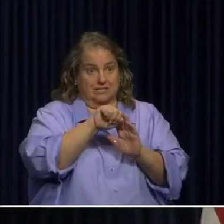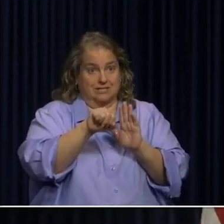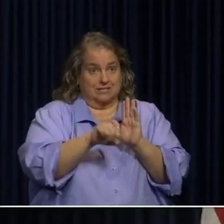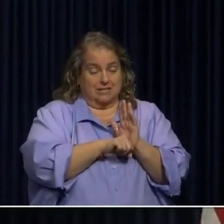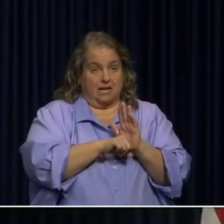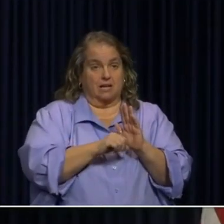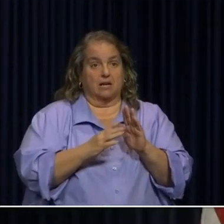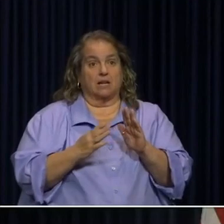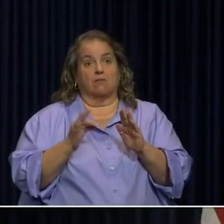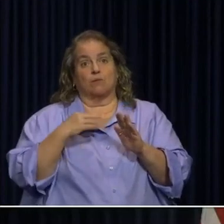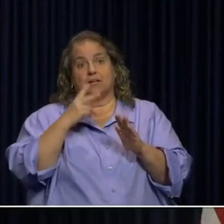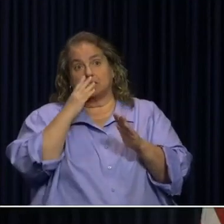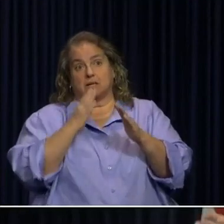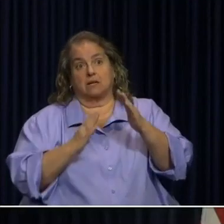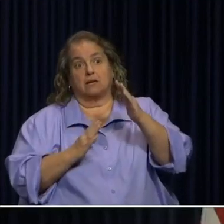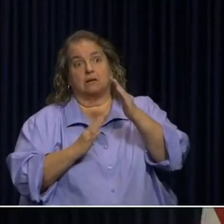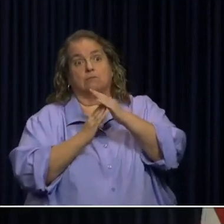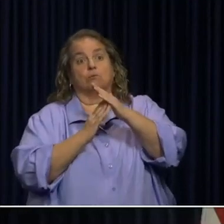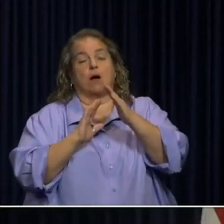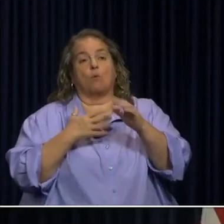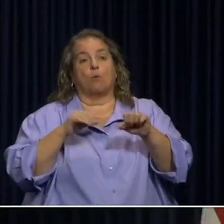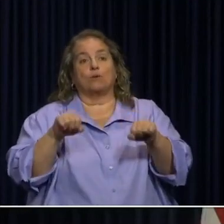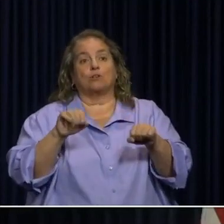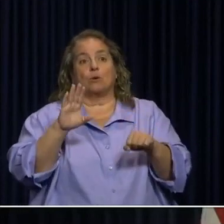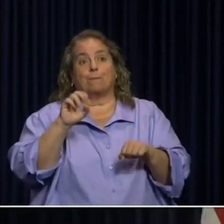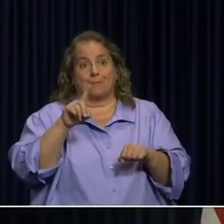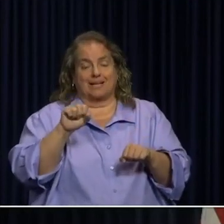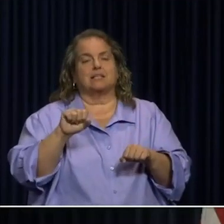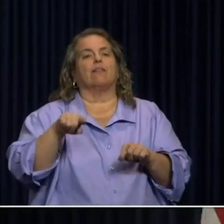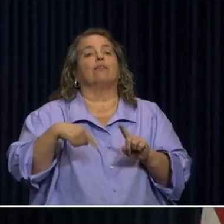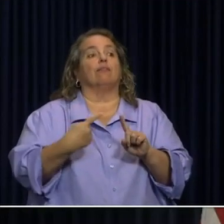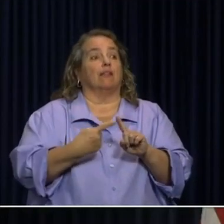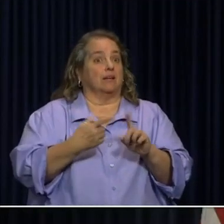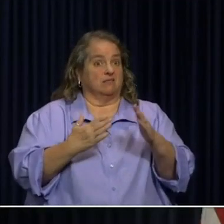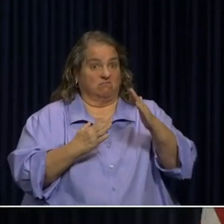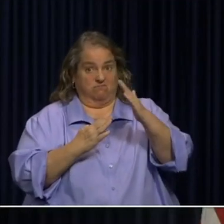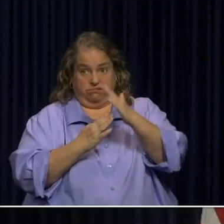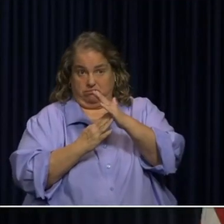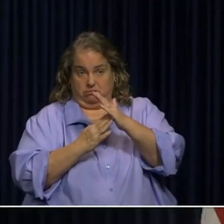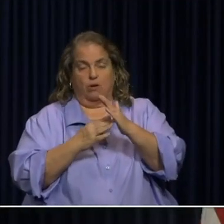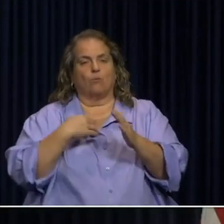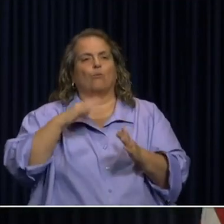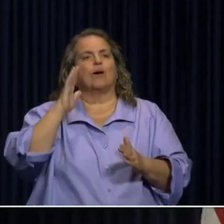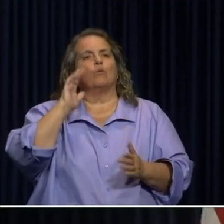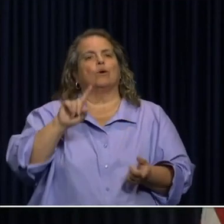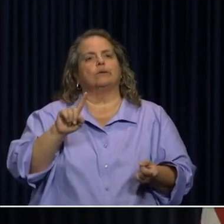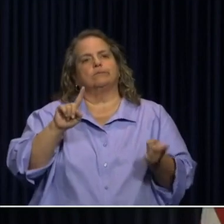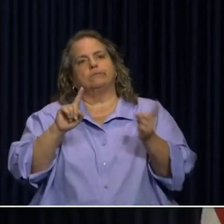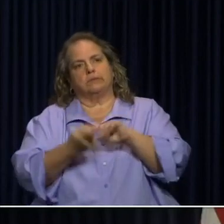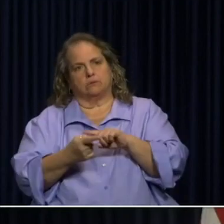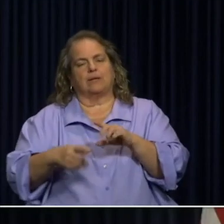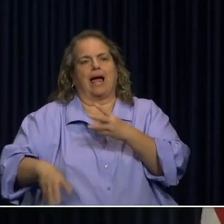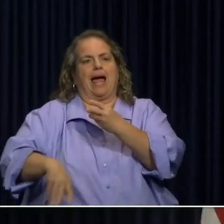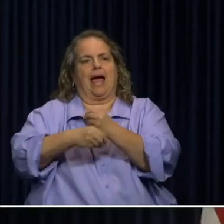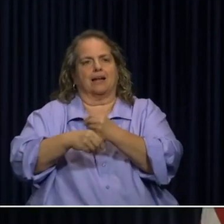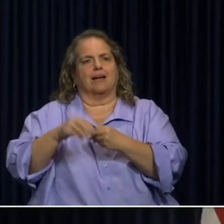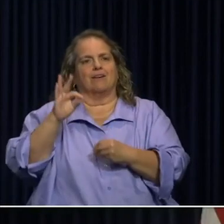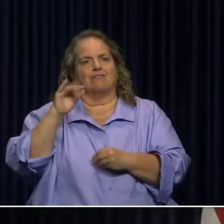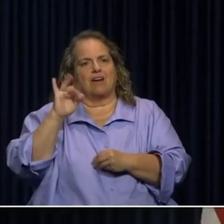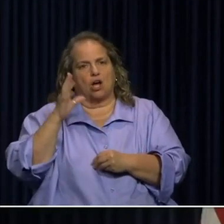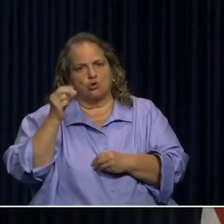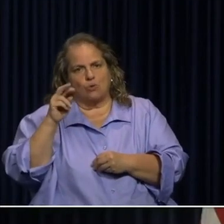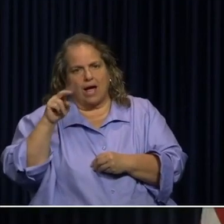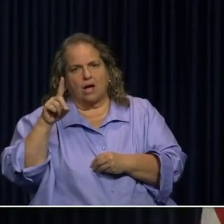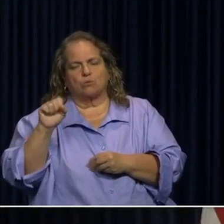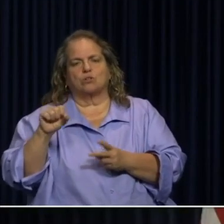hitting all of our potential beds, that's when we turn on the solutions like the fairgrounds or